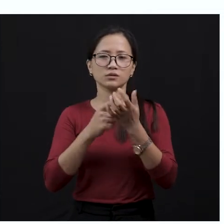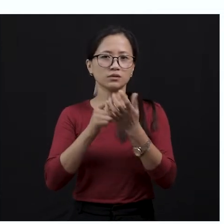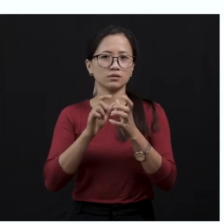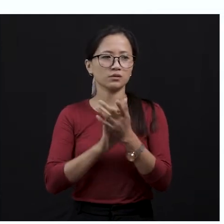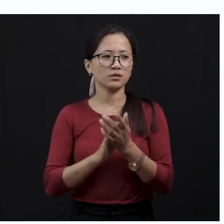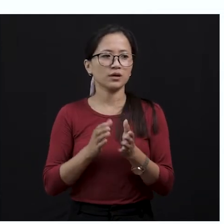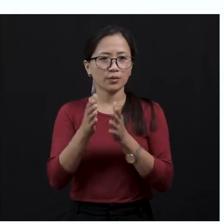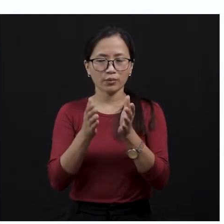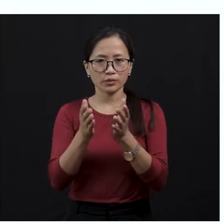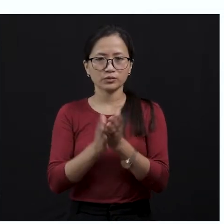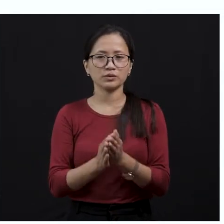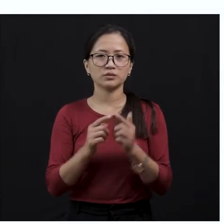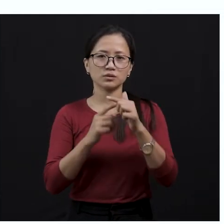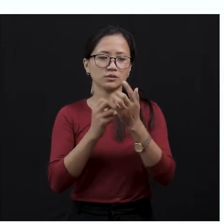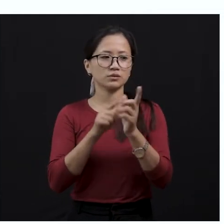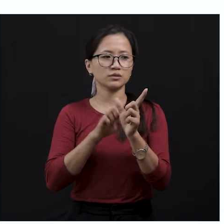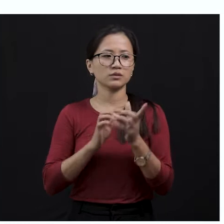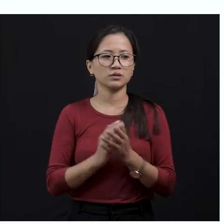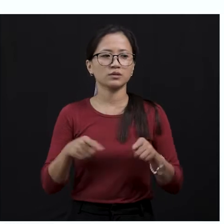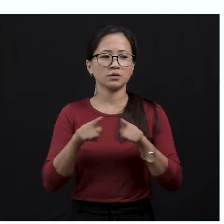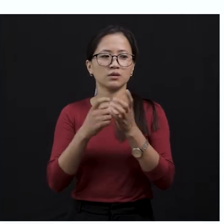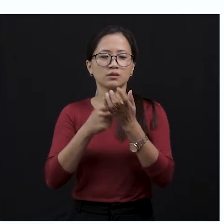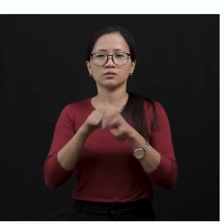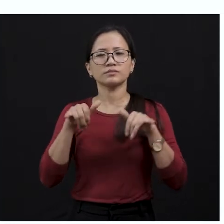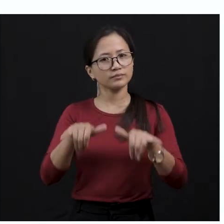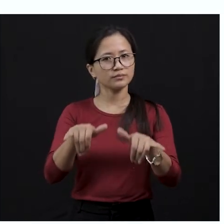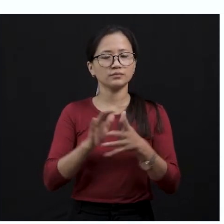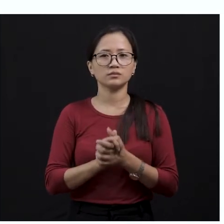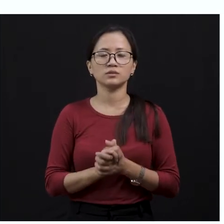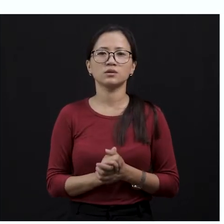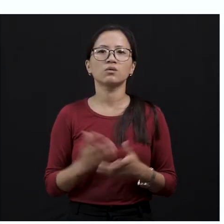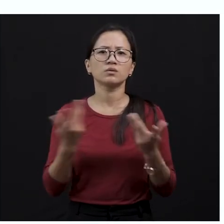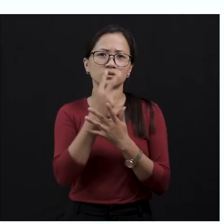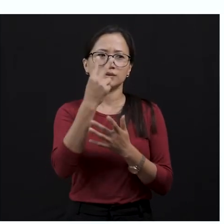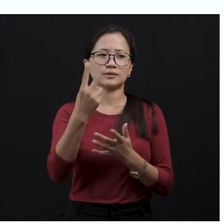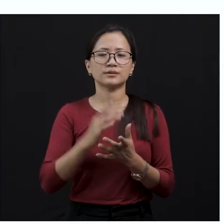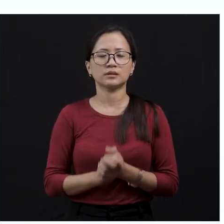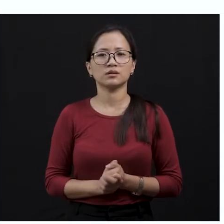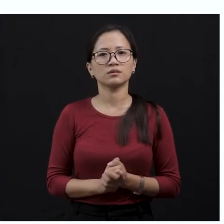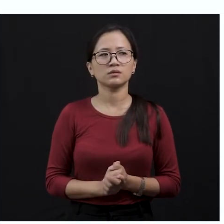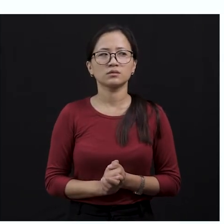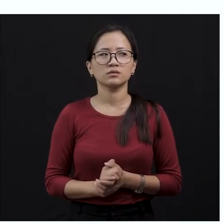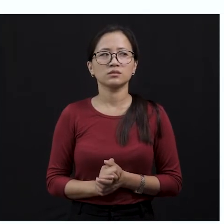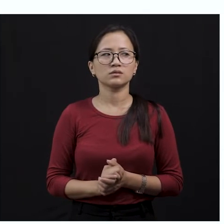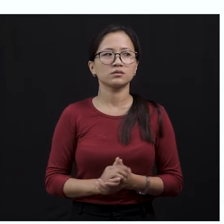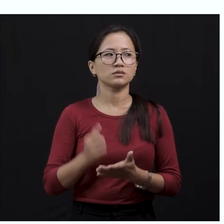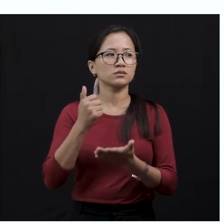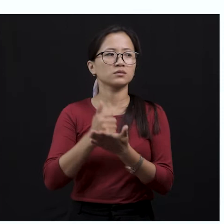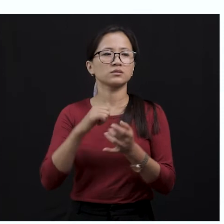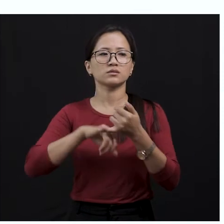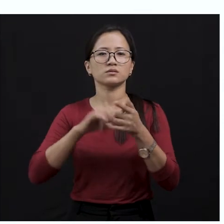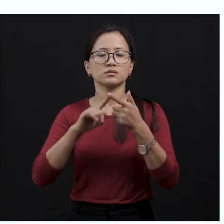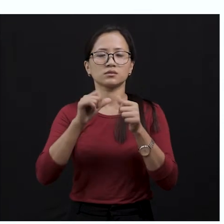pottery, architectural remains. Okay. Now, what you see here is a seal.